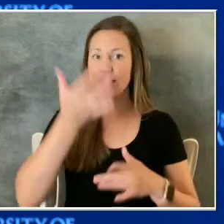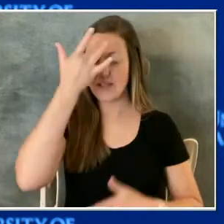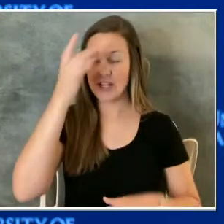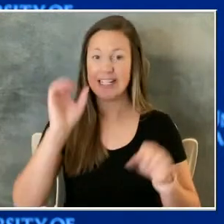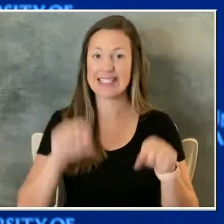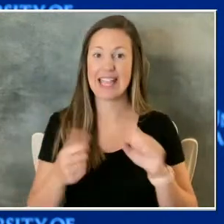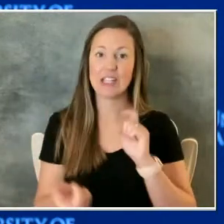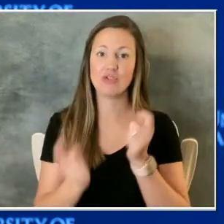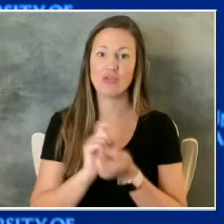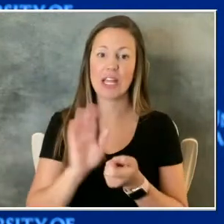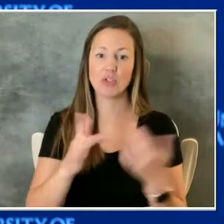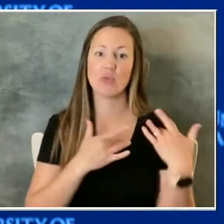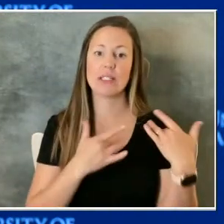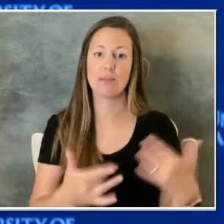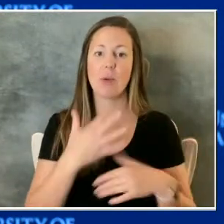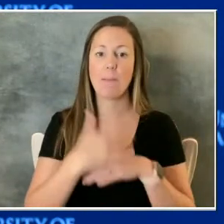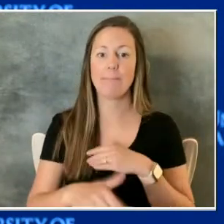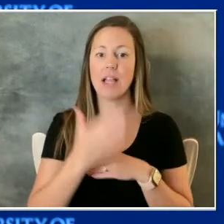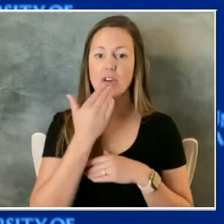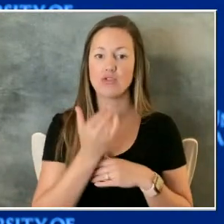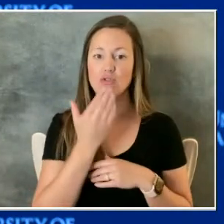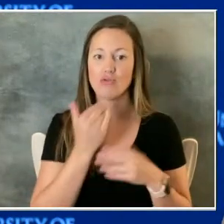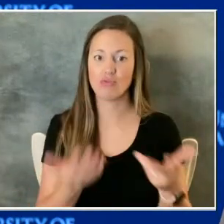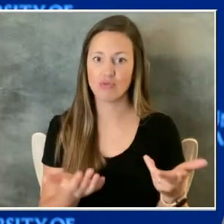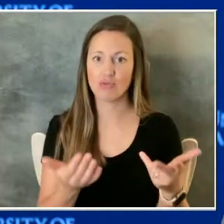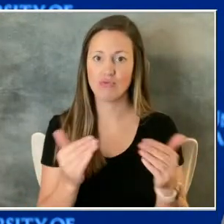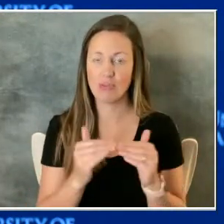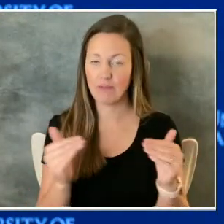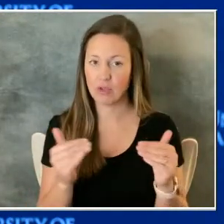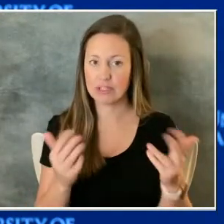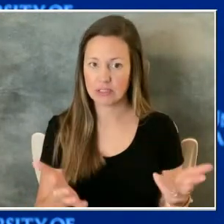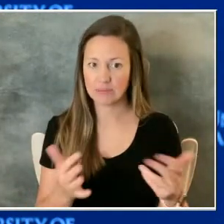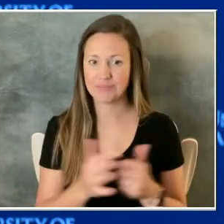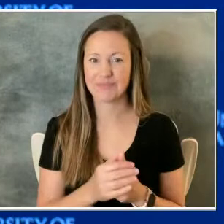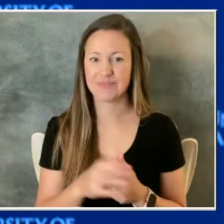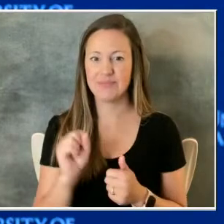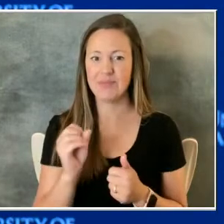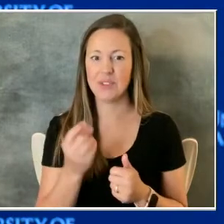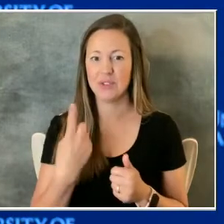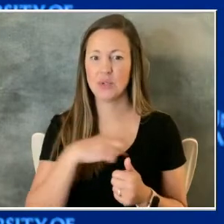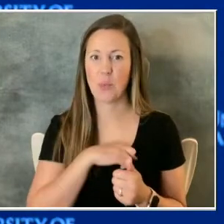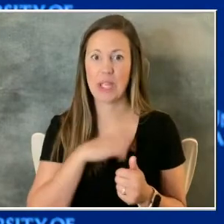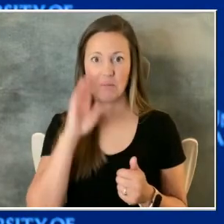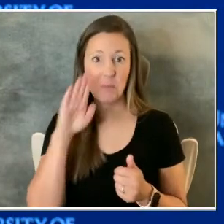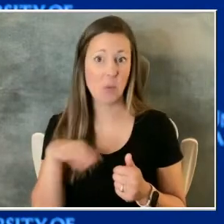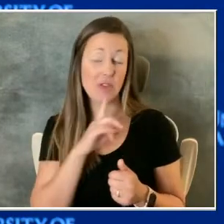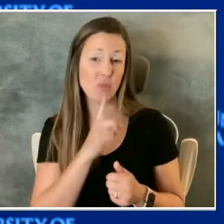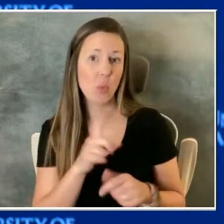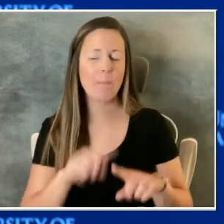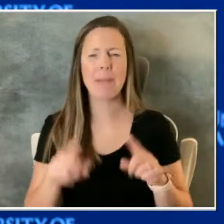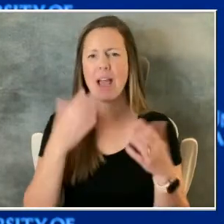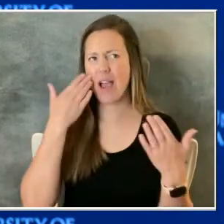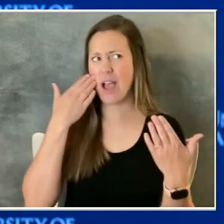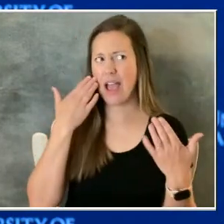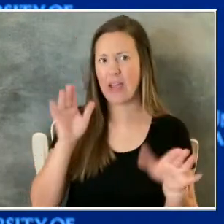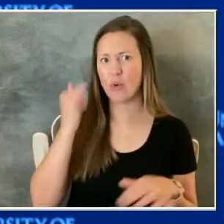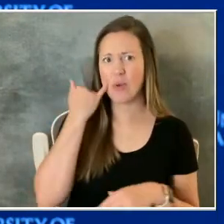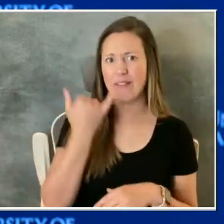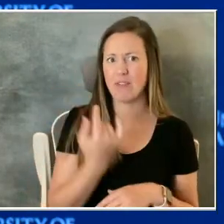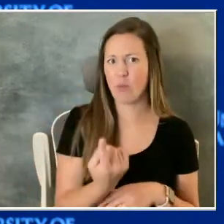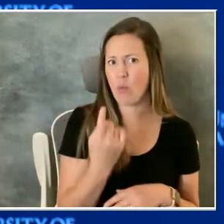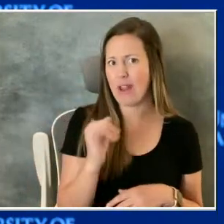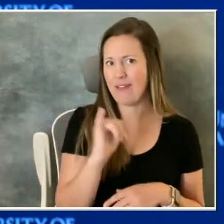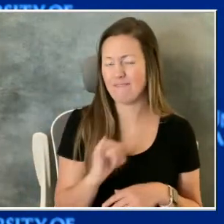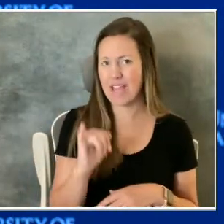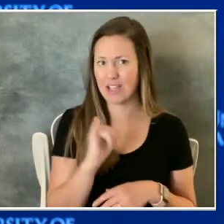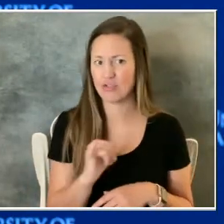glucose levels. So we do know that that is true. I don't know that one infection is pathognomonic for